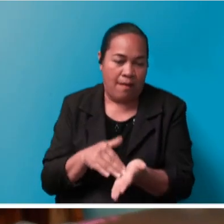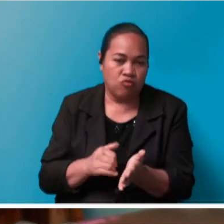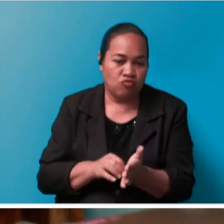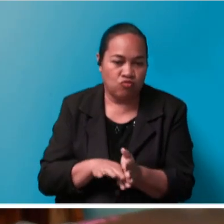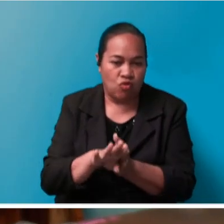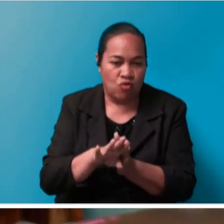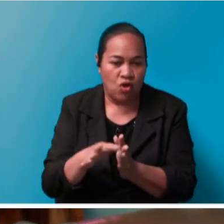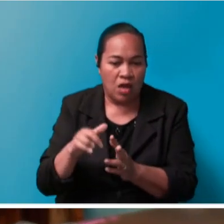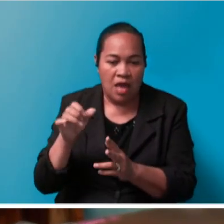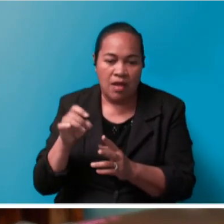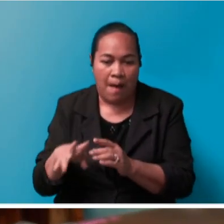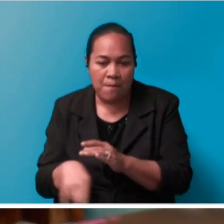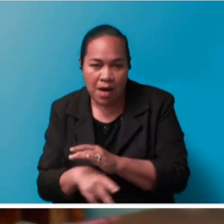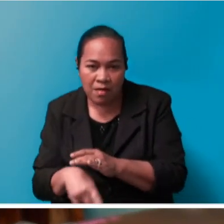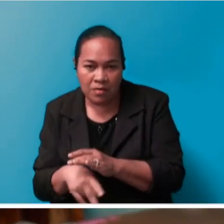and primary sectors.